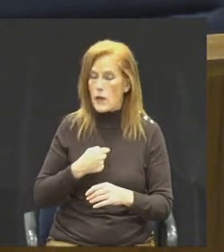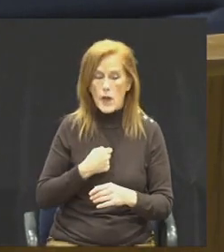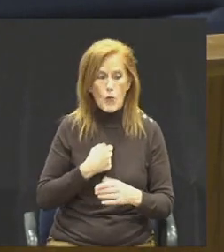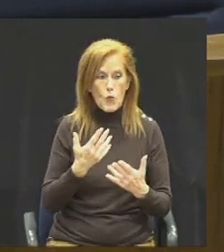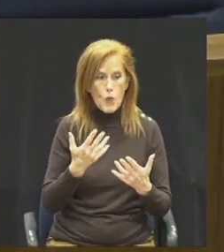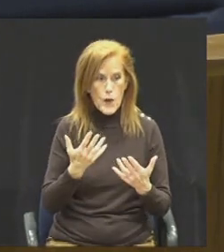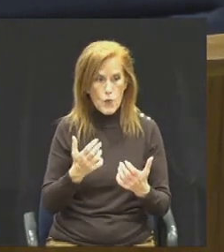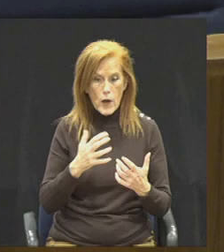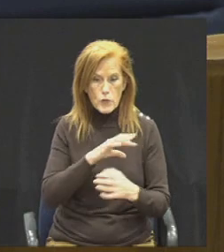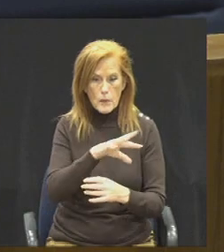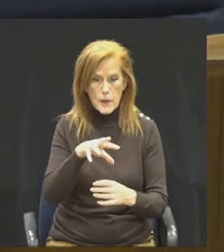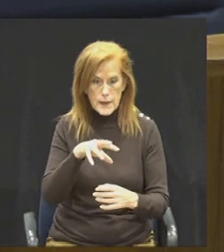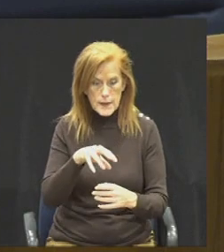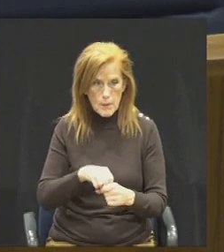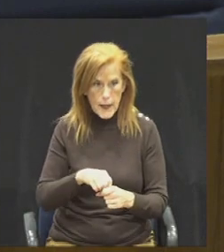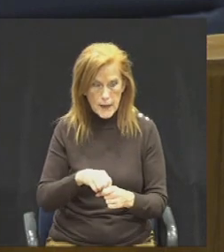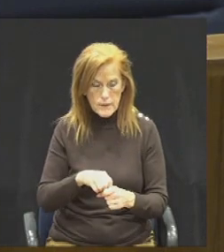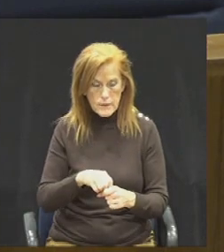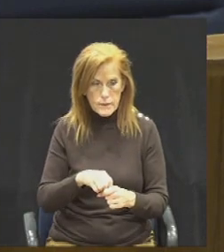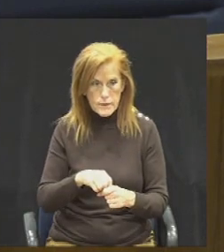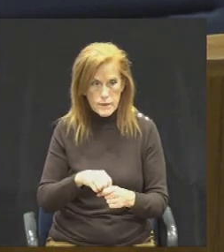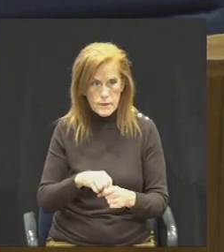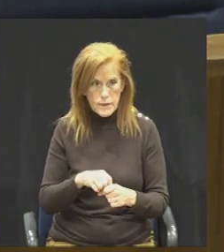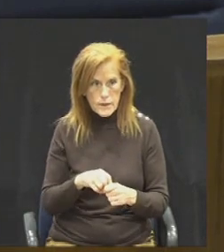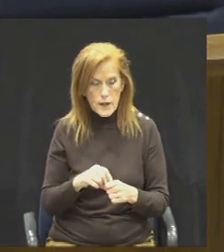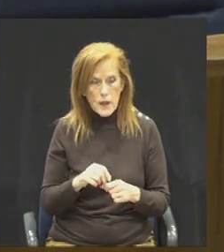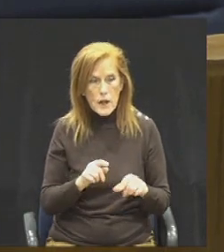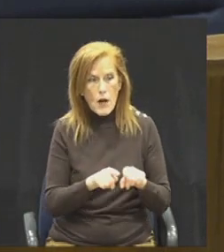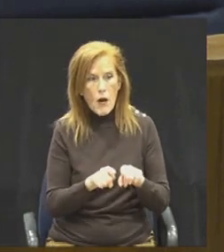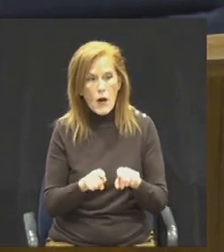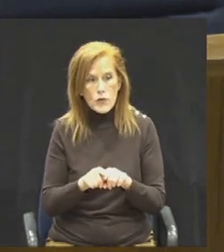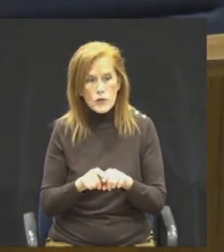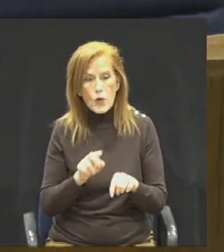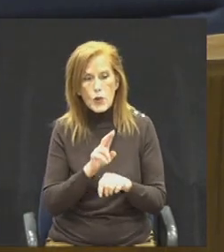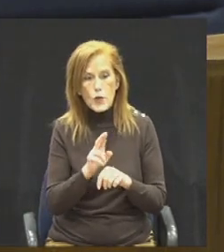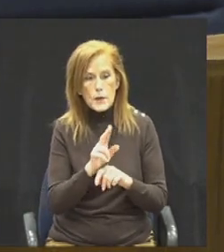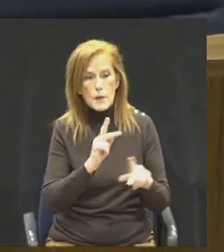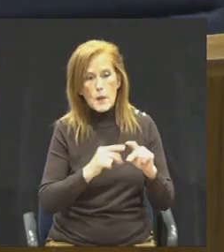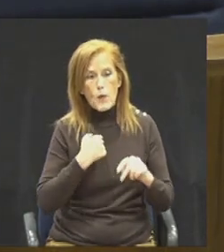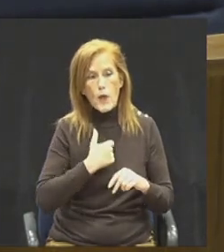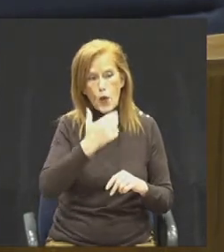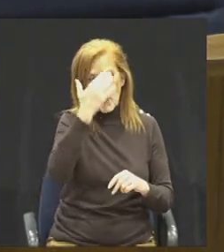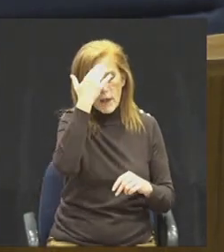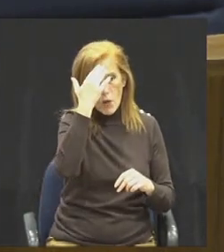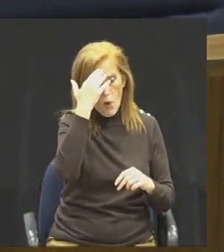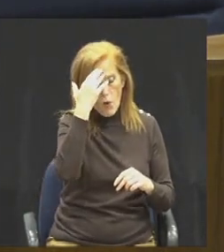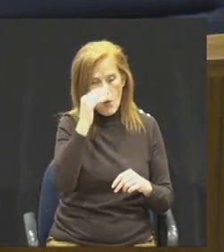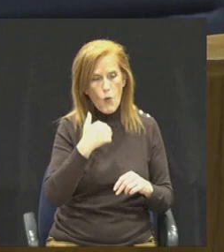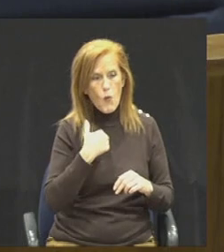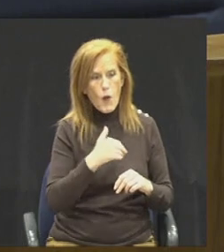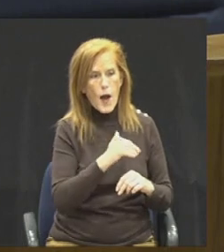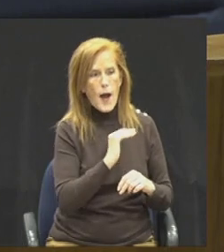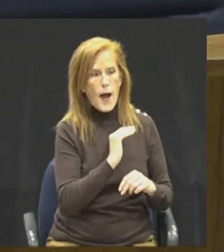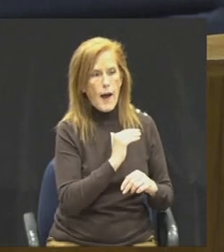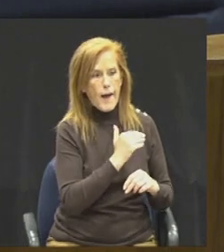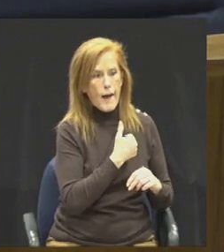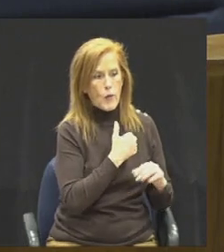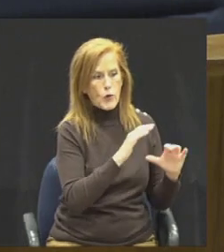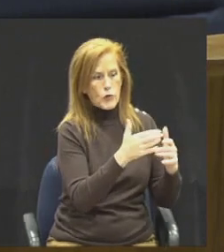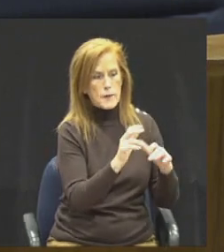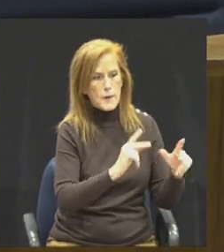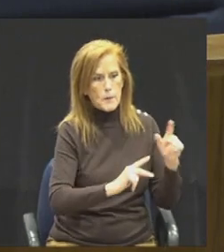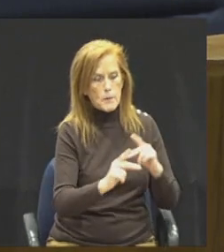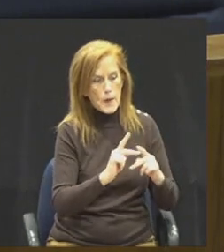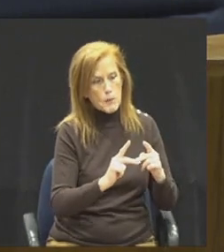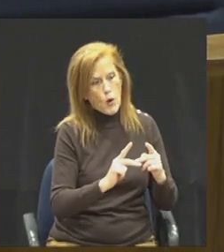participate in and also use our network to fill in the other seats around that